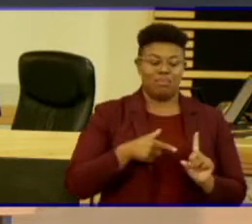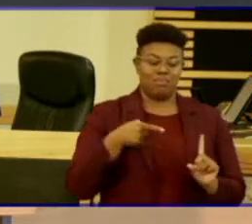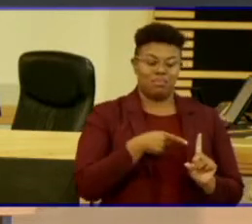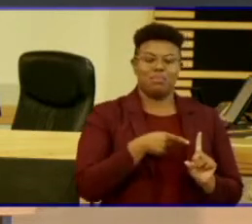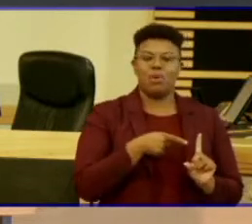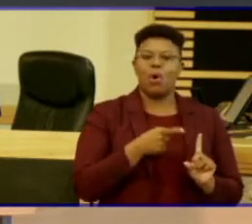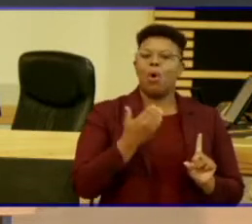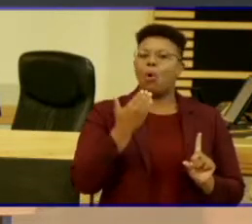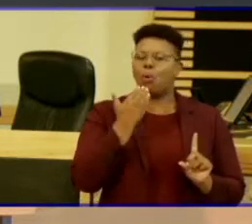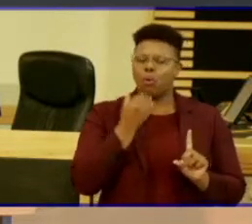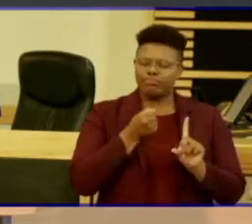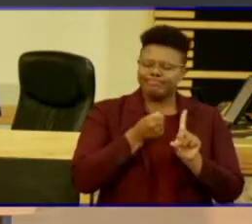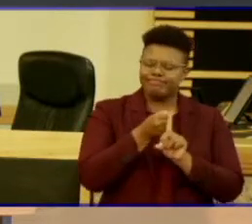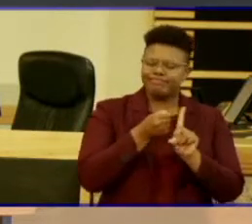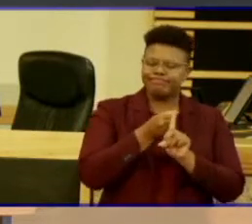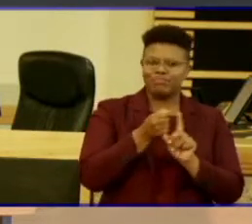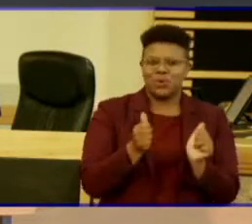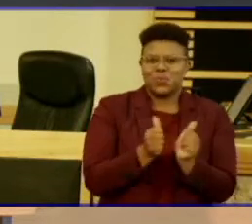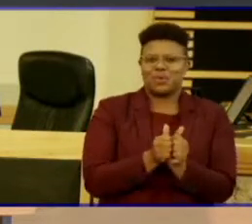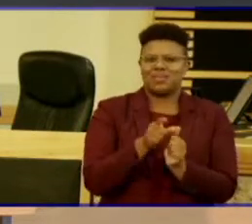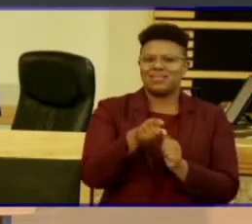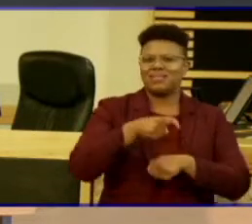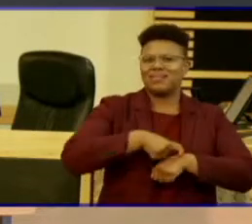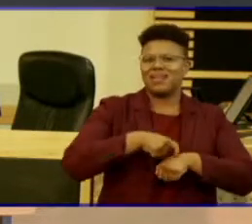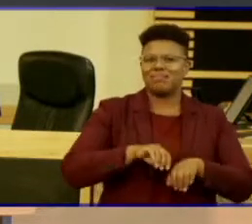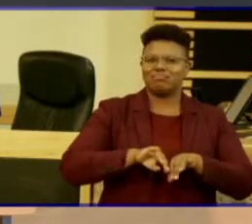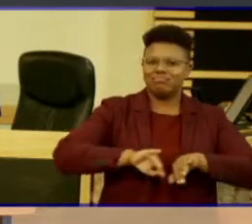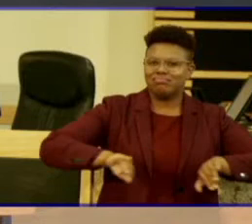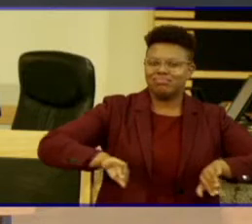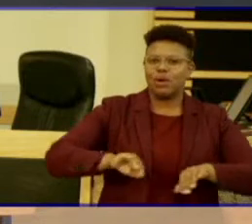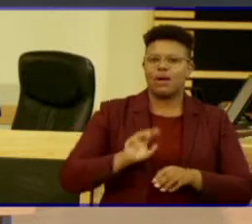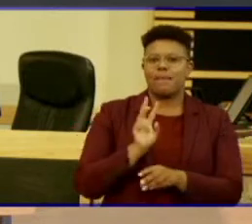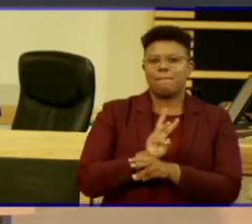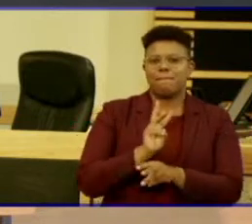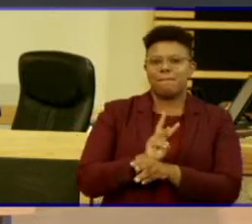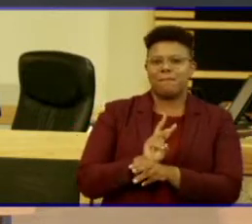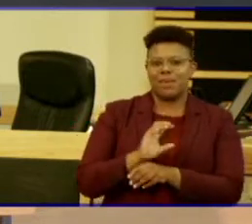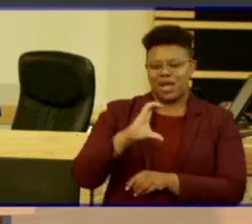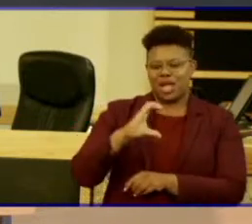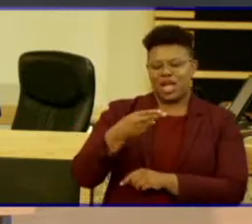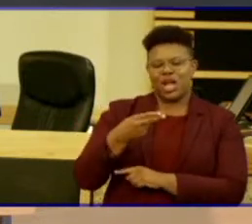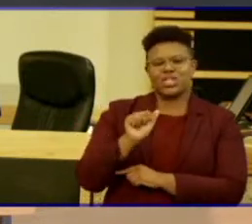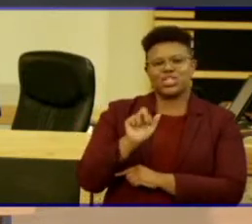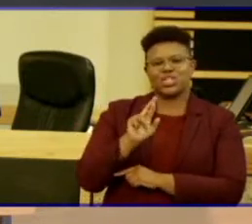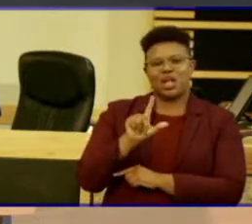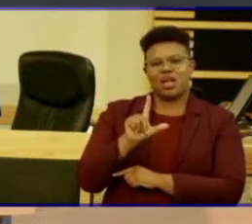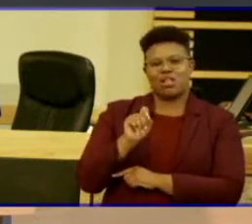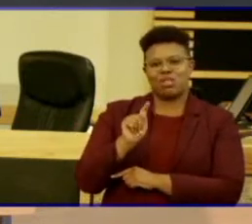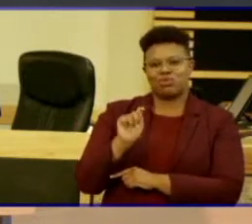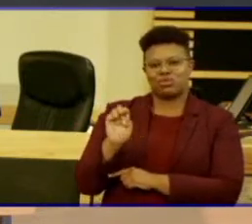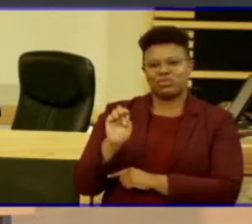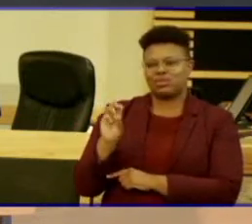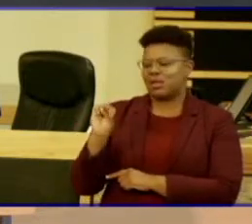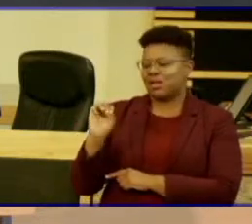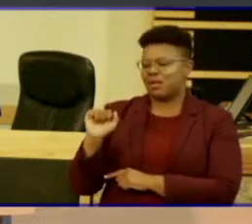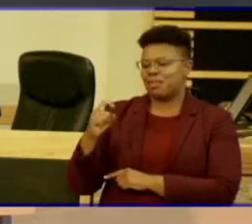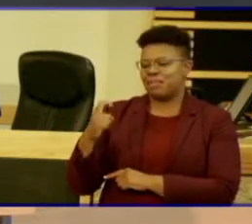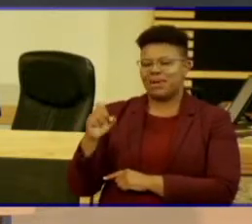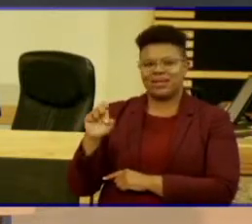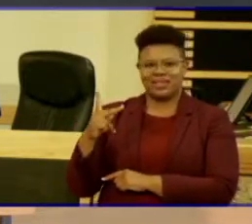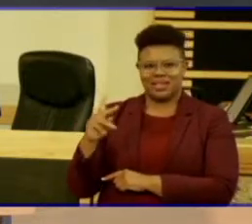asiweza kwezo zitshingitshane ezengcinezelo nobandlululo, Umama uCharlotte Maxeke. This year marks